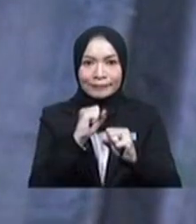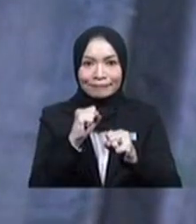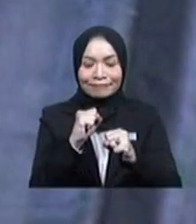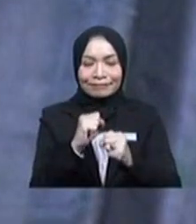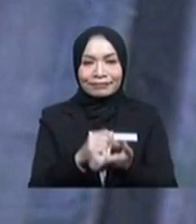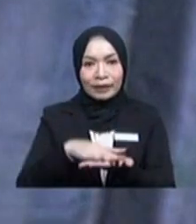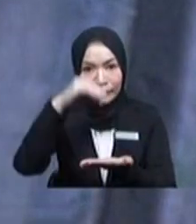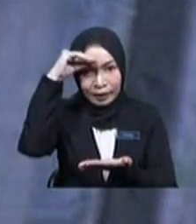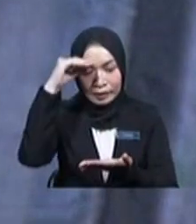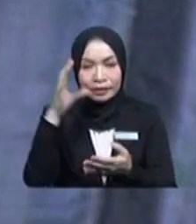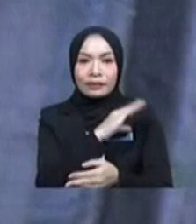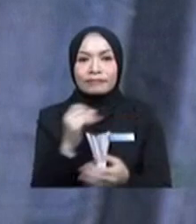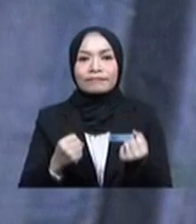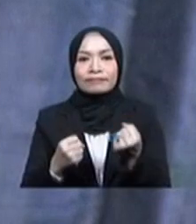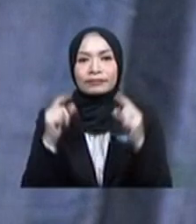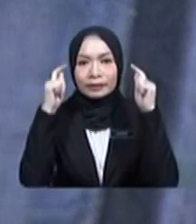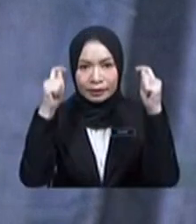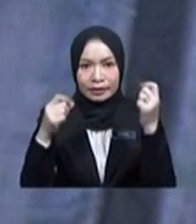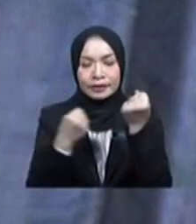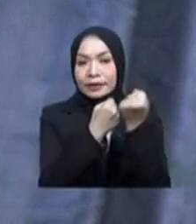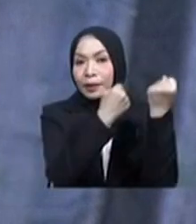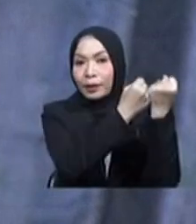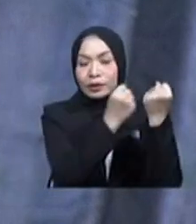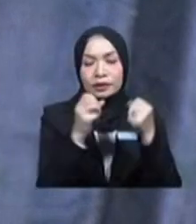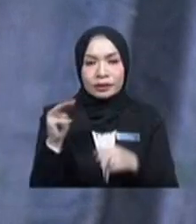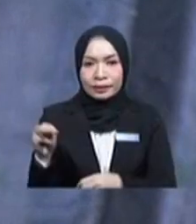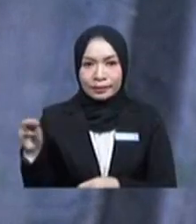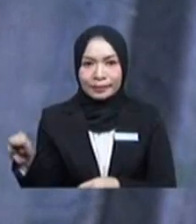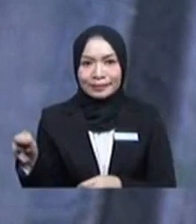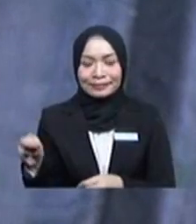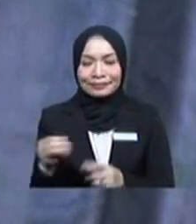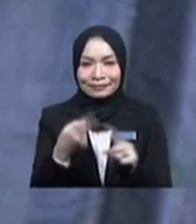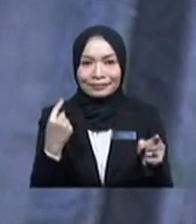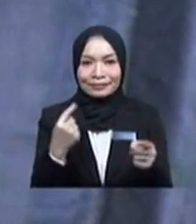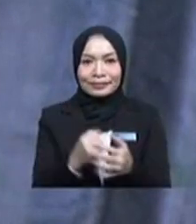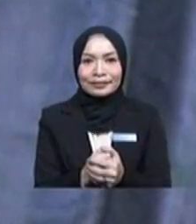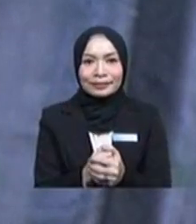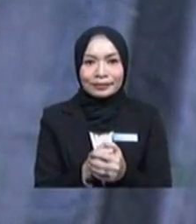guide and support students' learning based on these assessments.